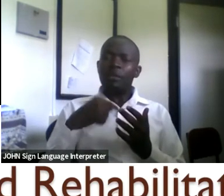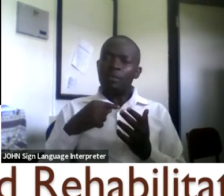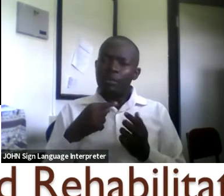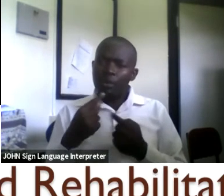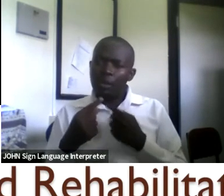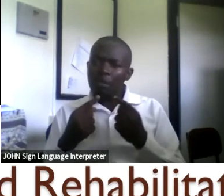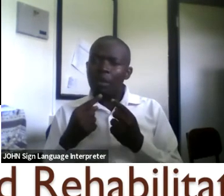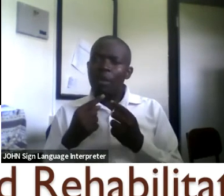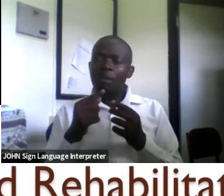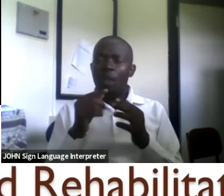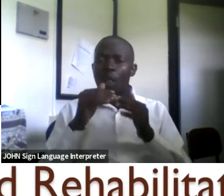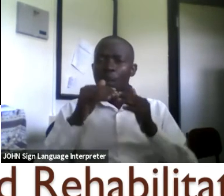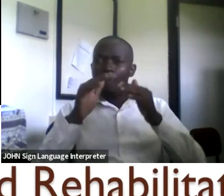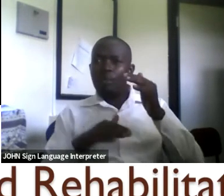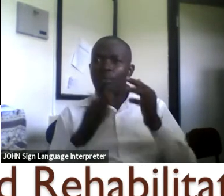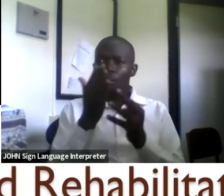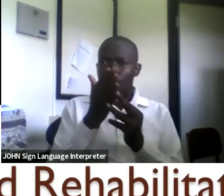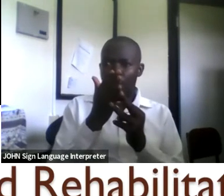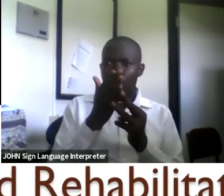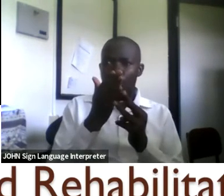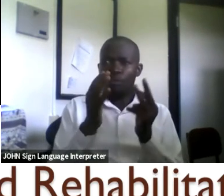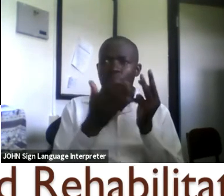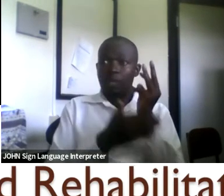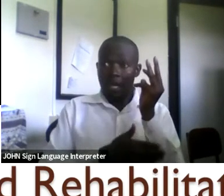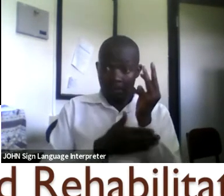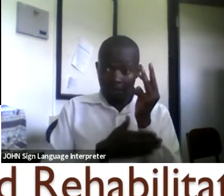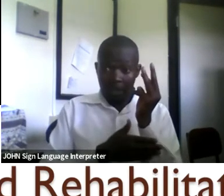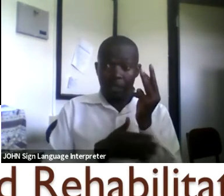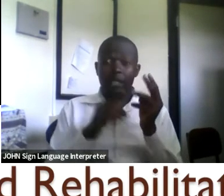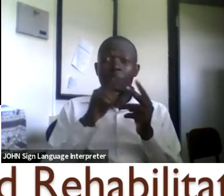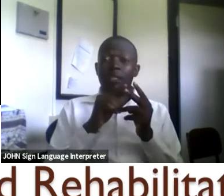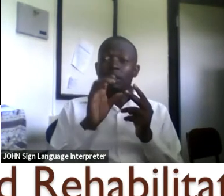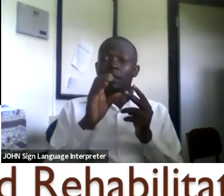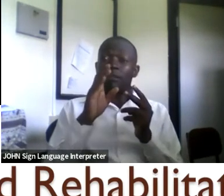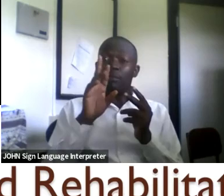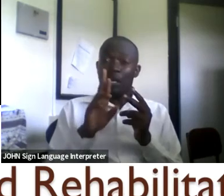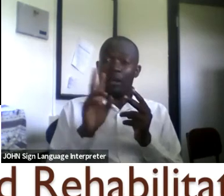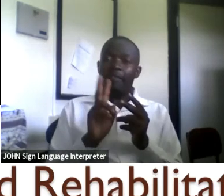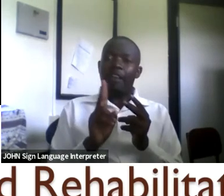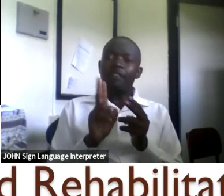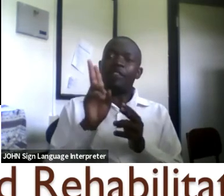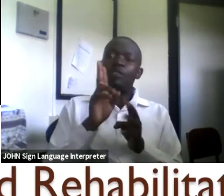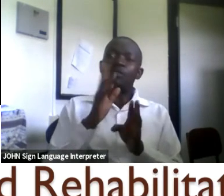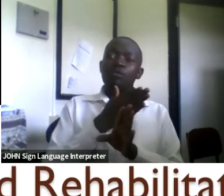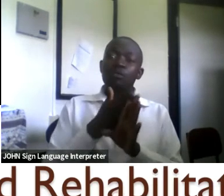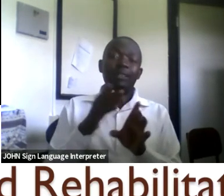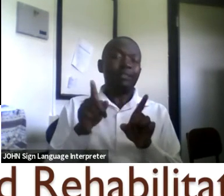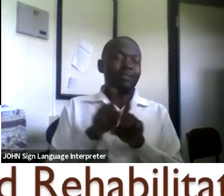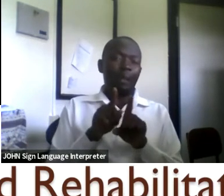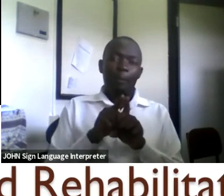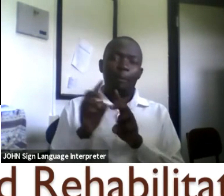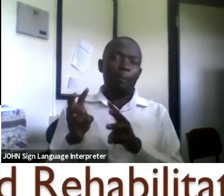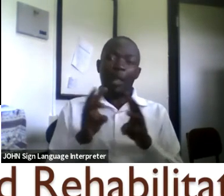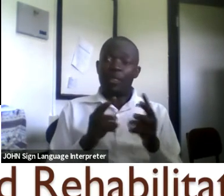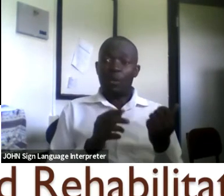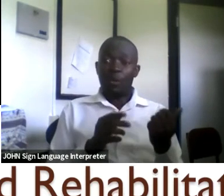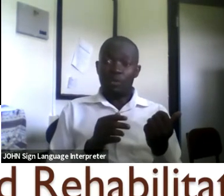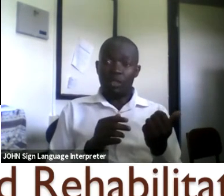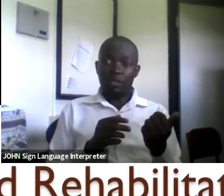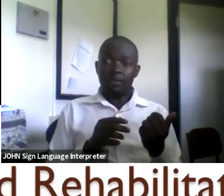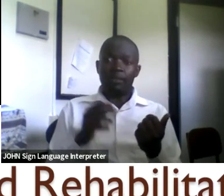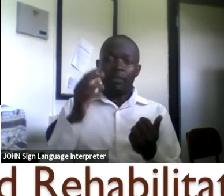countries. And CBR has also used the same methodology of task sharing. We